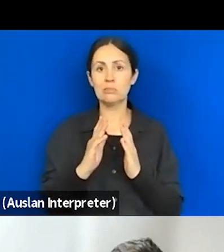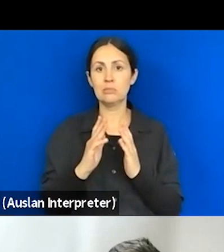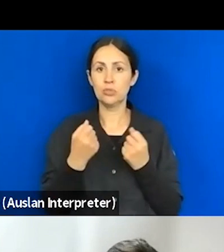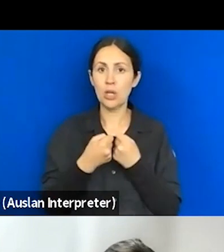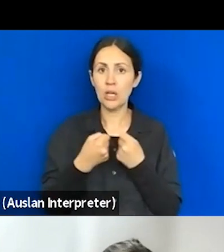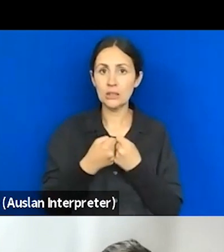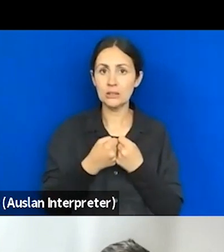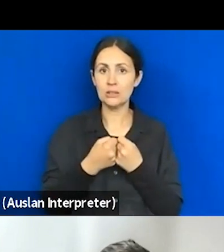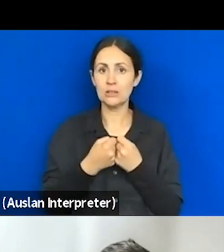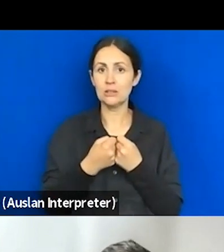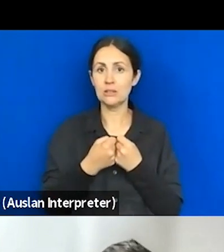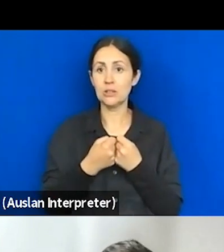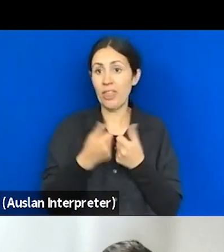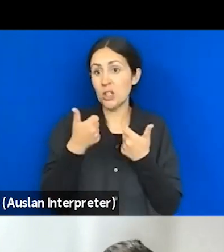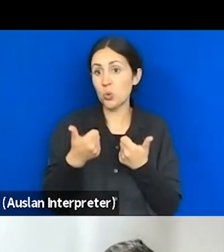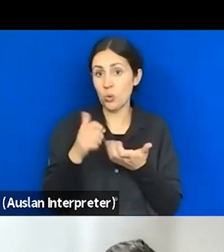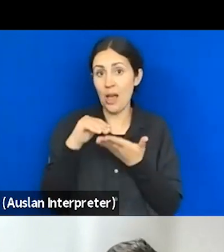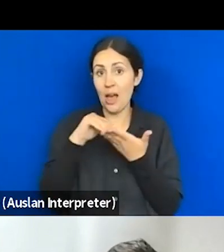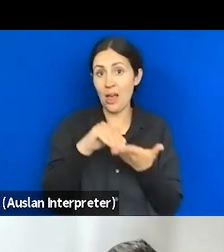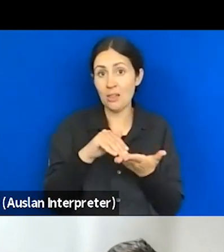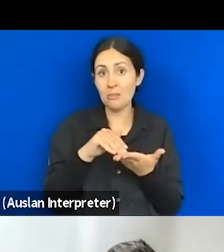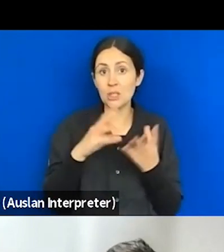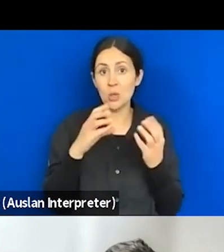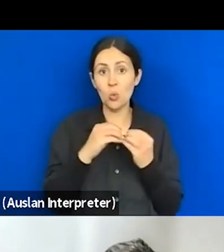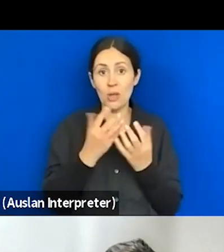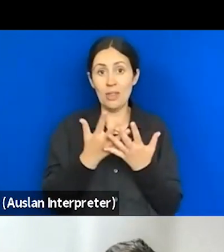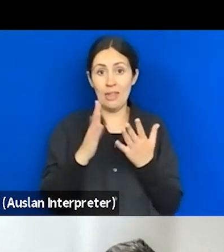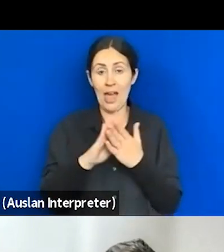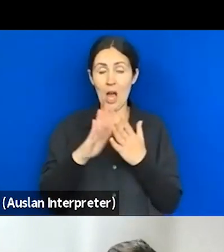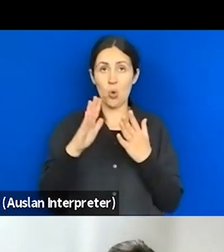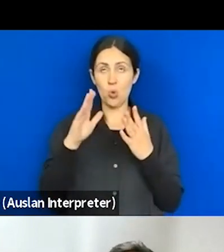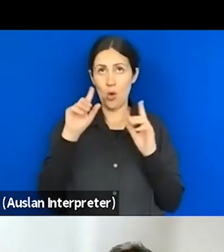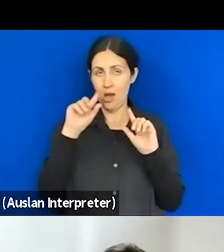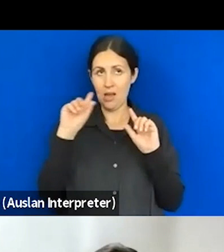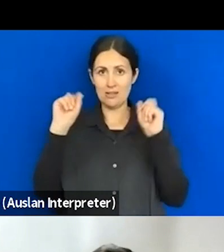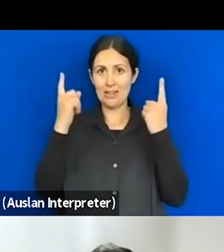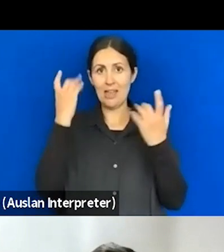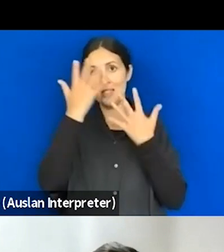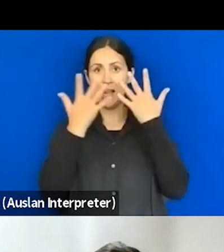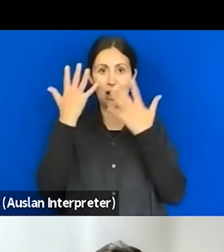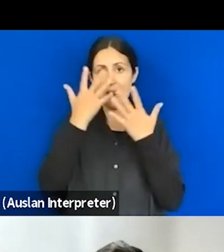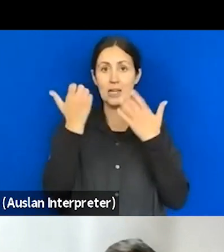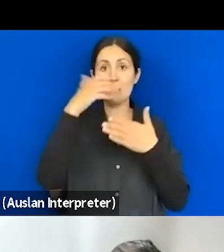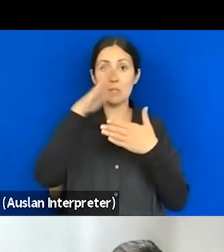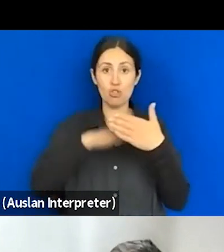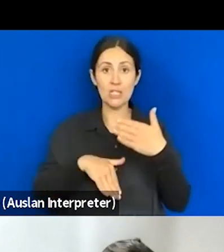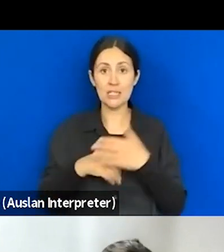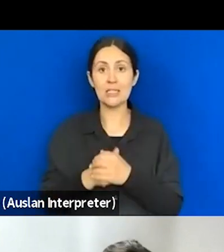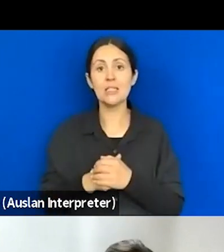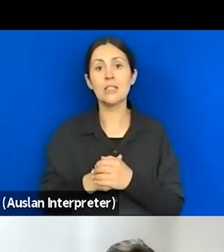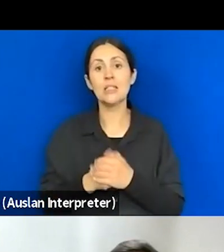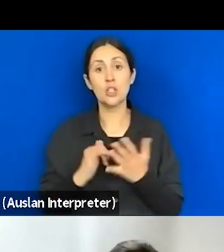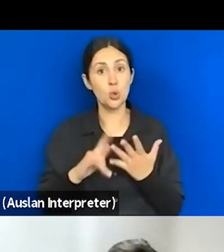have a framework to sort of conceptualize the psychedelic experience already in that setting. So, you